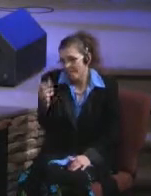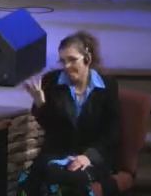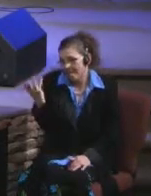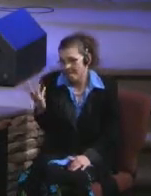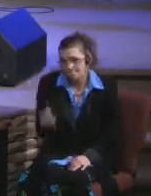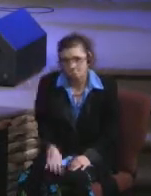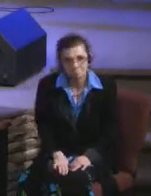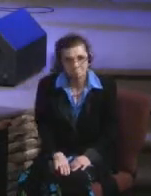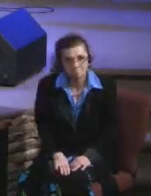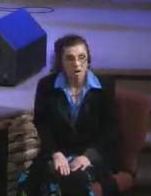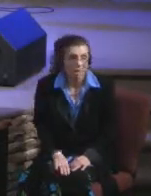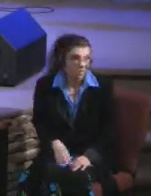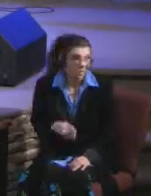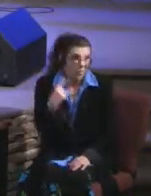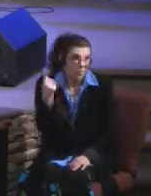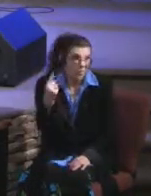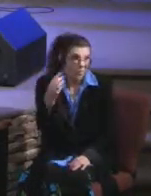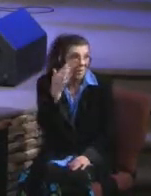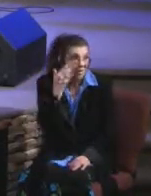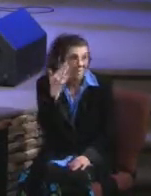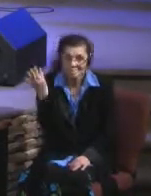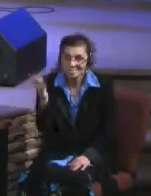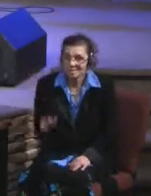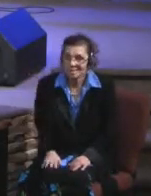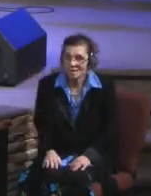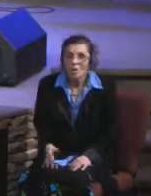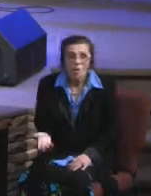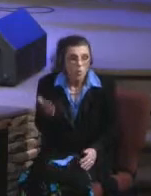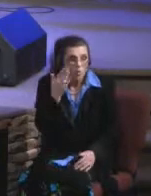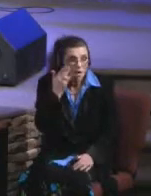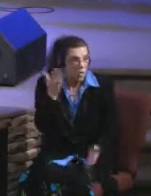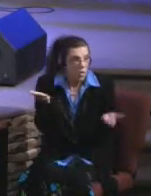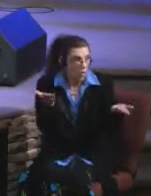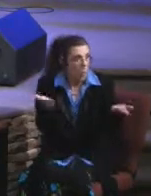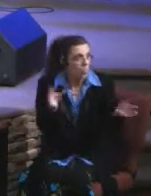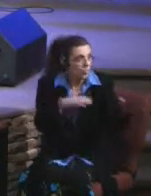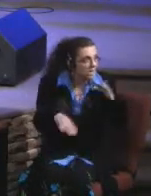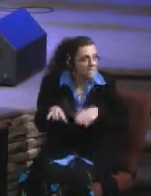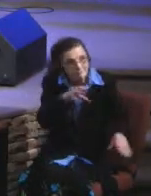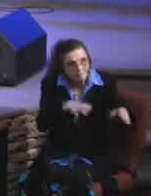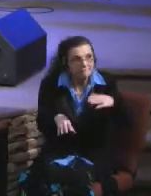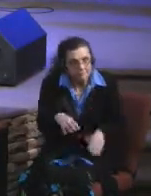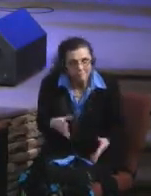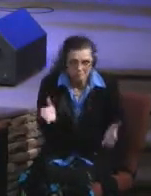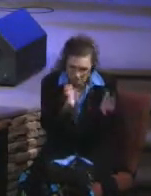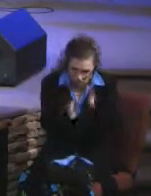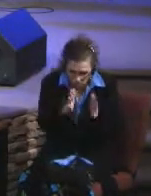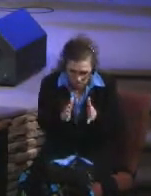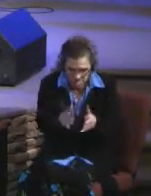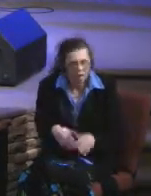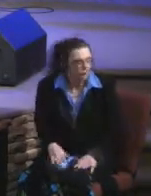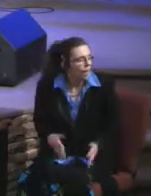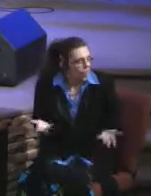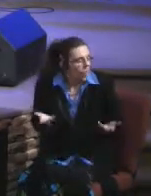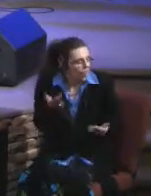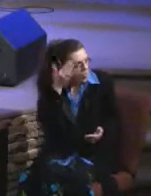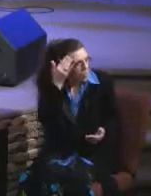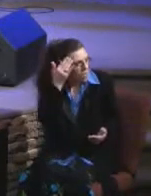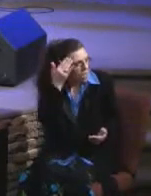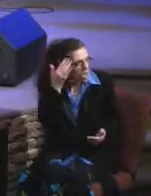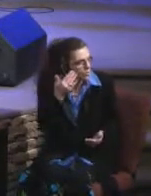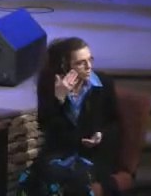ask. We already know. We already know what it is that we deal with. We already know what it is that we struggle with. We already know what the little hidden things in our